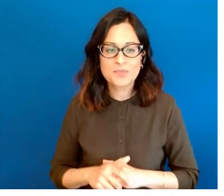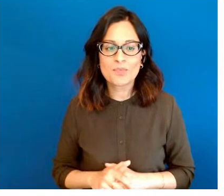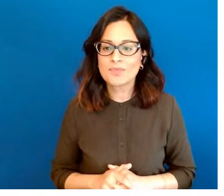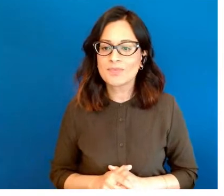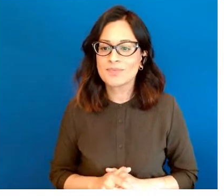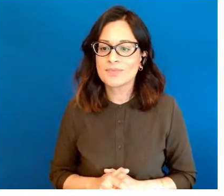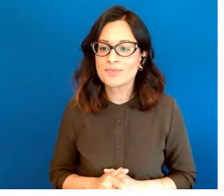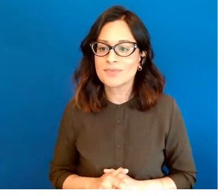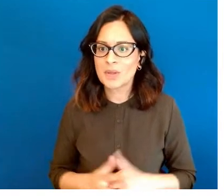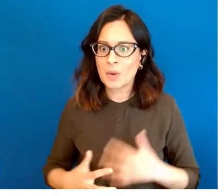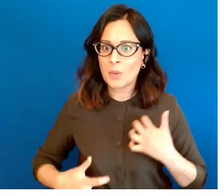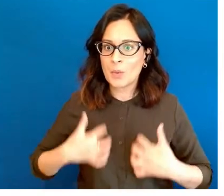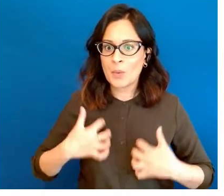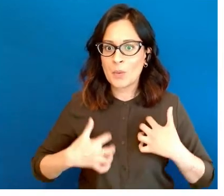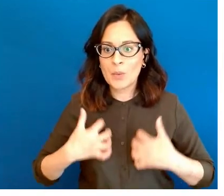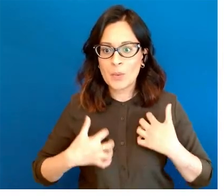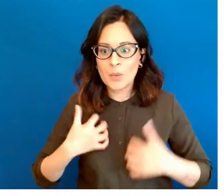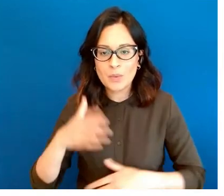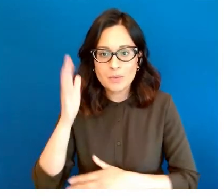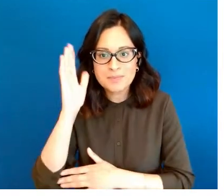interesting talk.